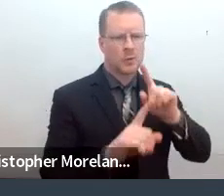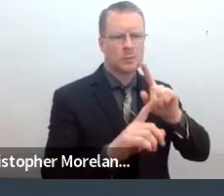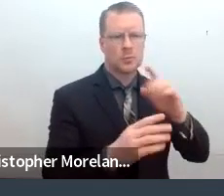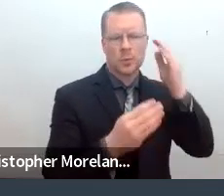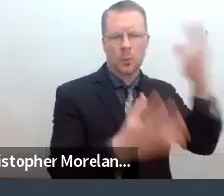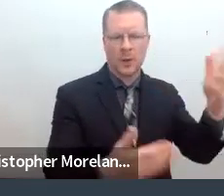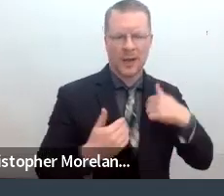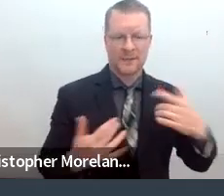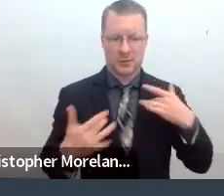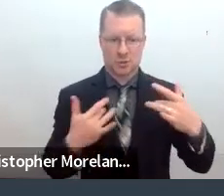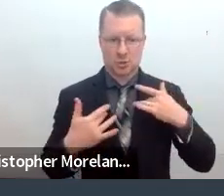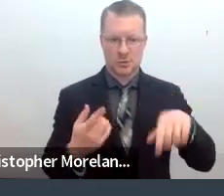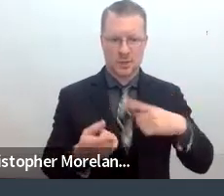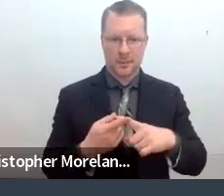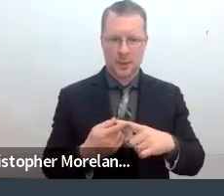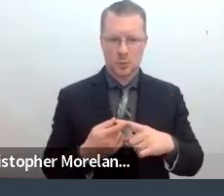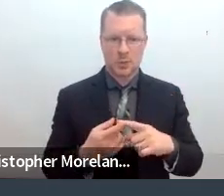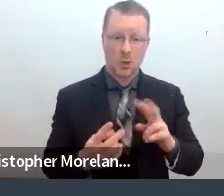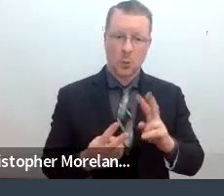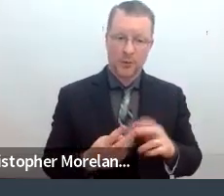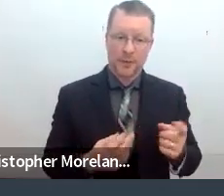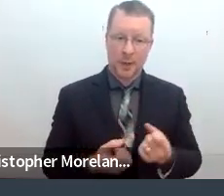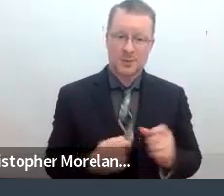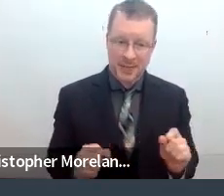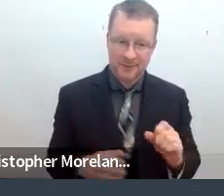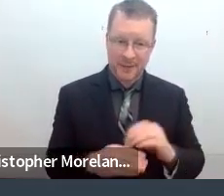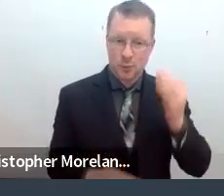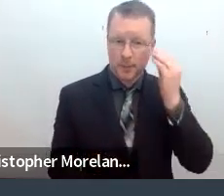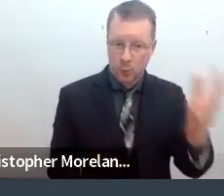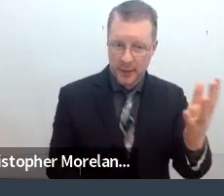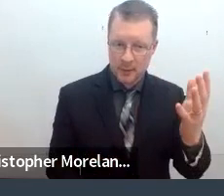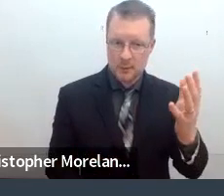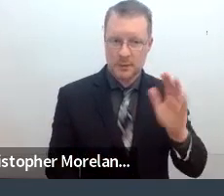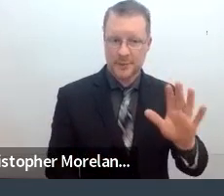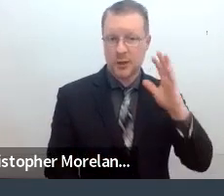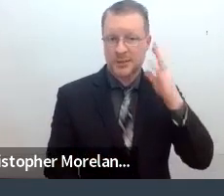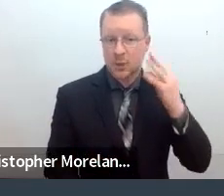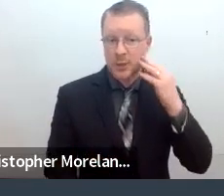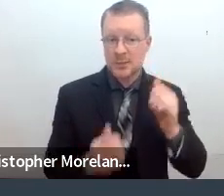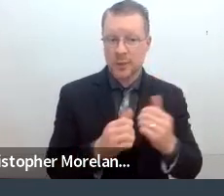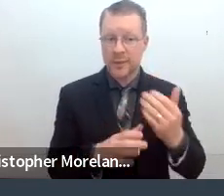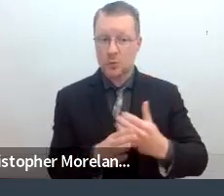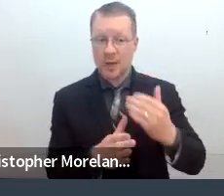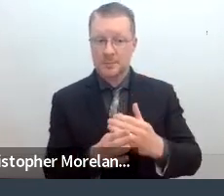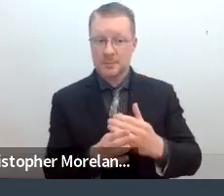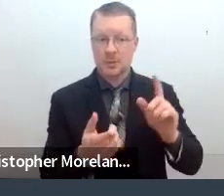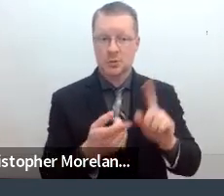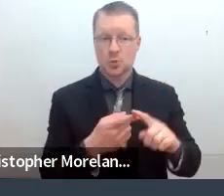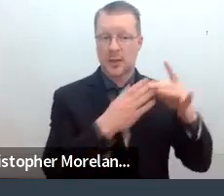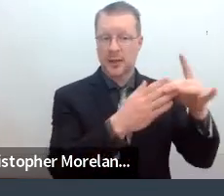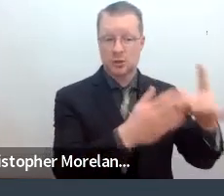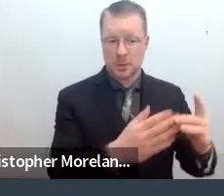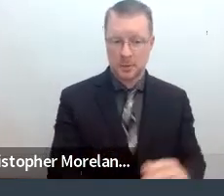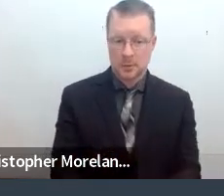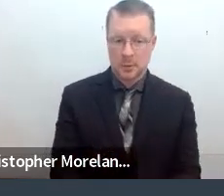And the faculty in this survey reported having concerns about whether they were safe in their ability to